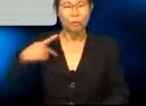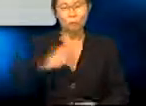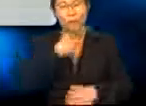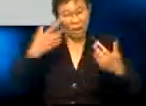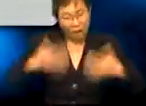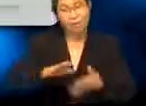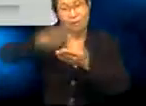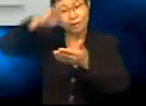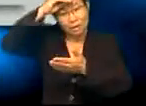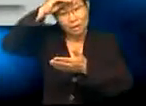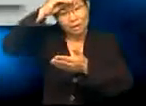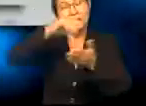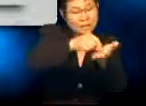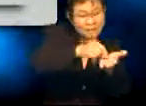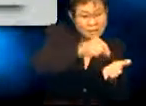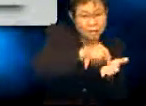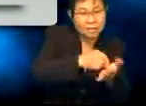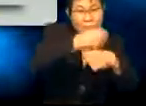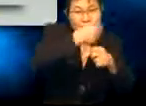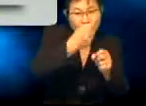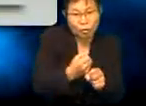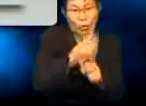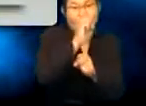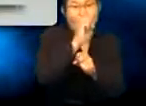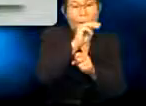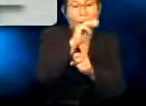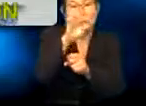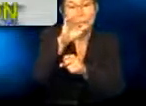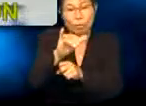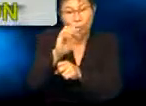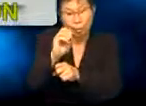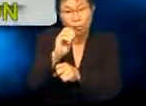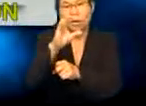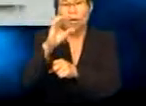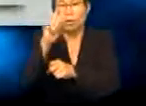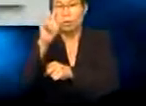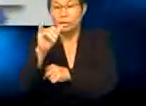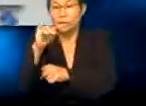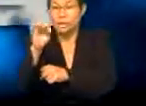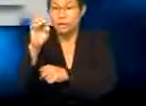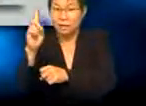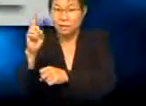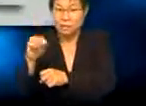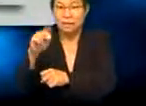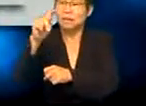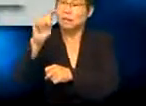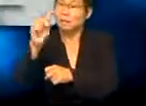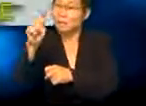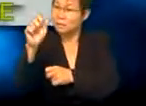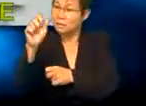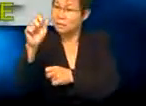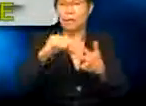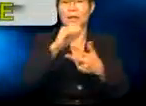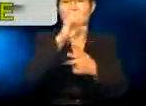We have learned that the seed is made up of the embryo, the cotyledons, the testa,